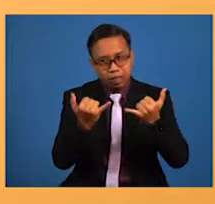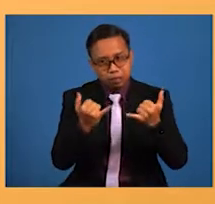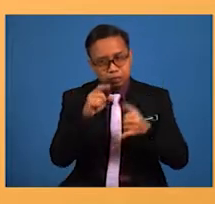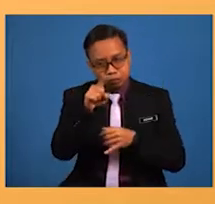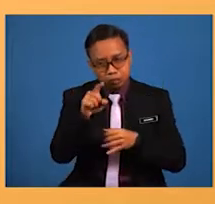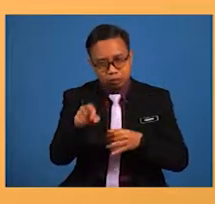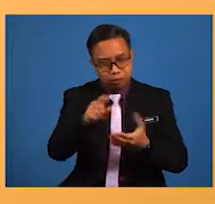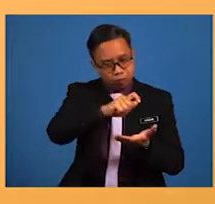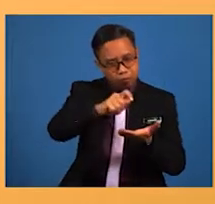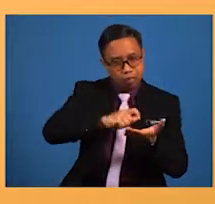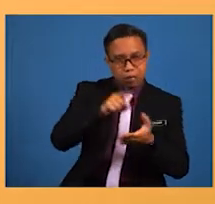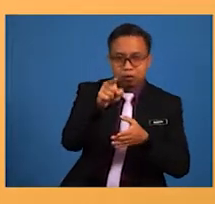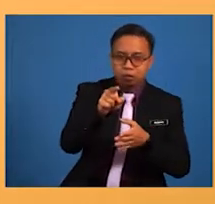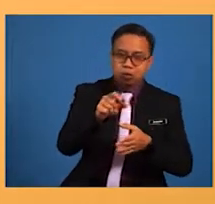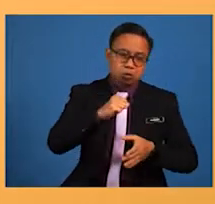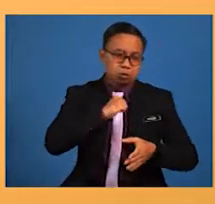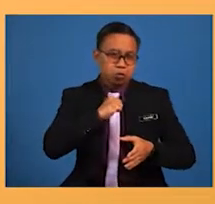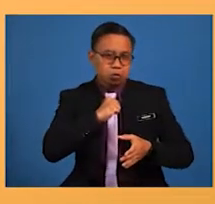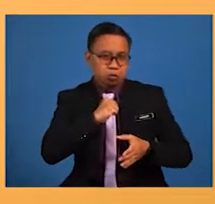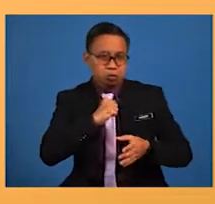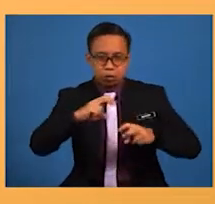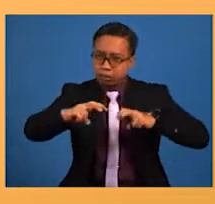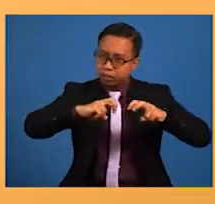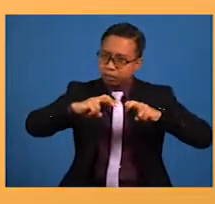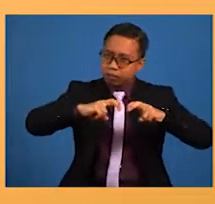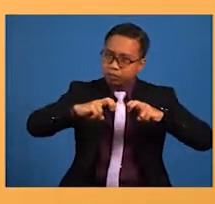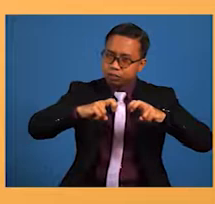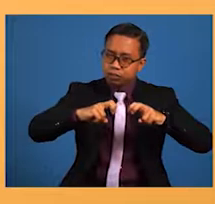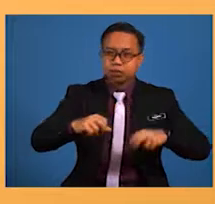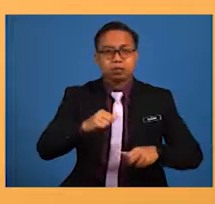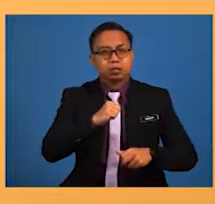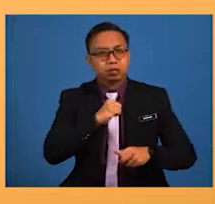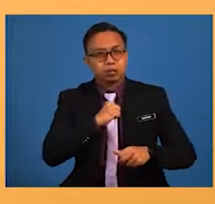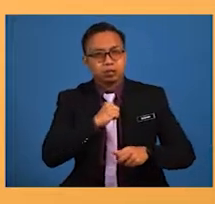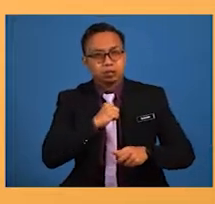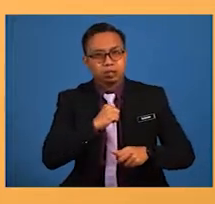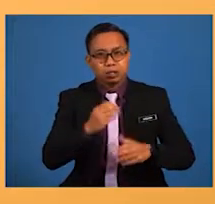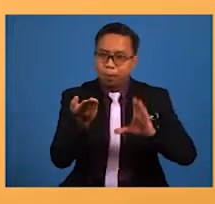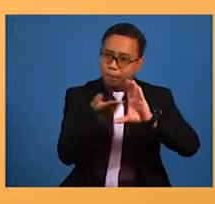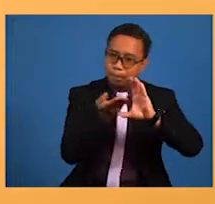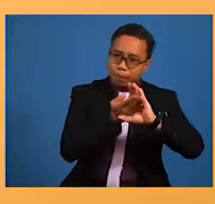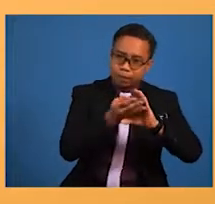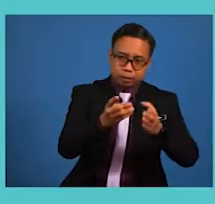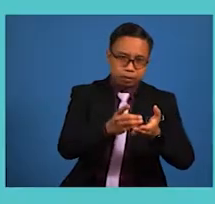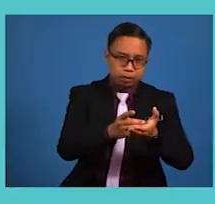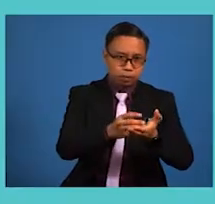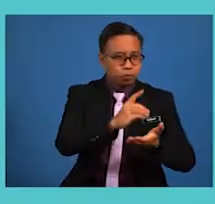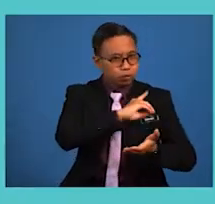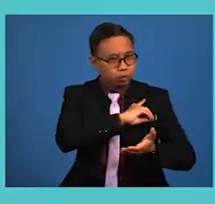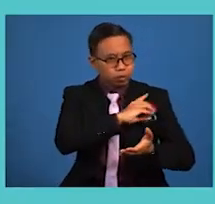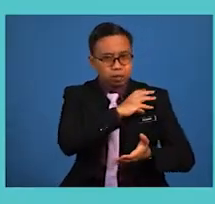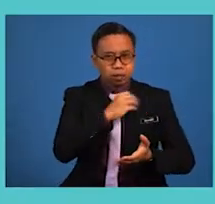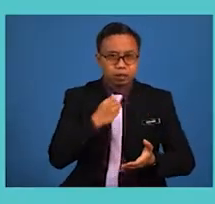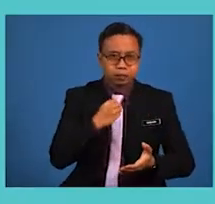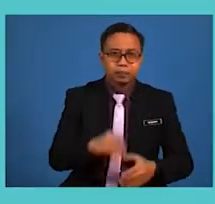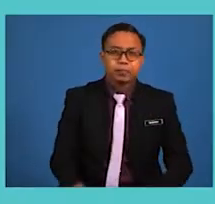can write your own analysis using different key features, such as bank deposit and shares. Another